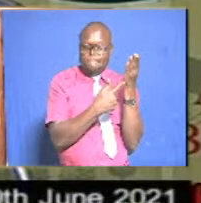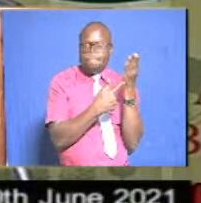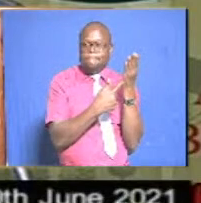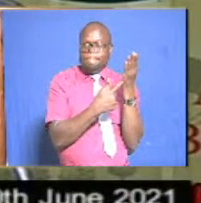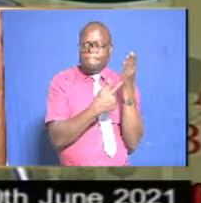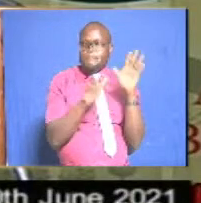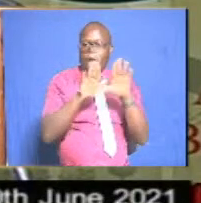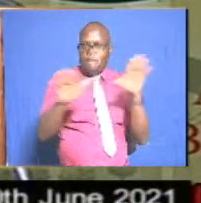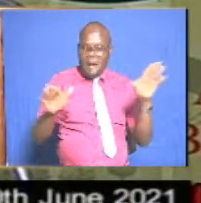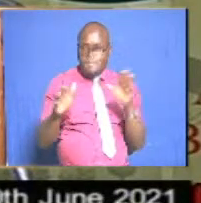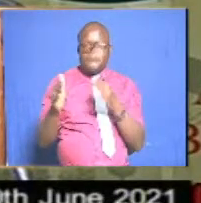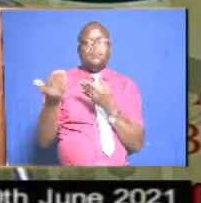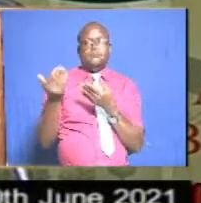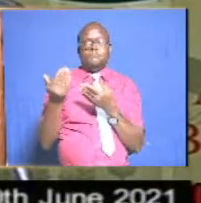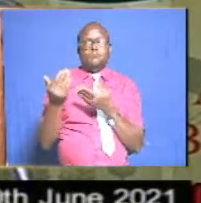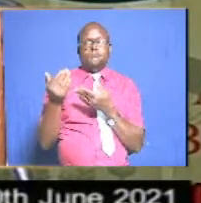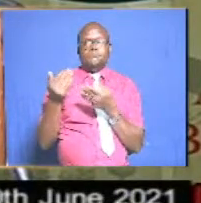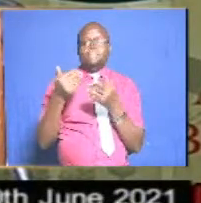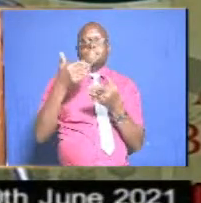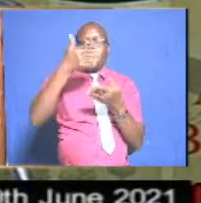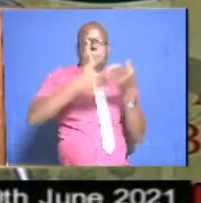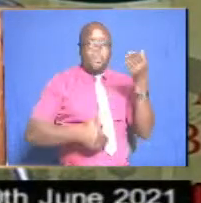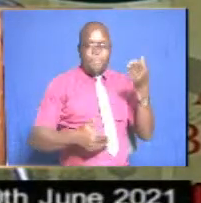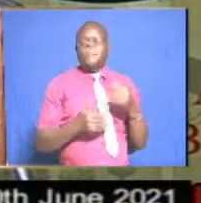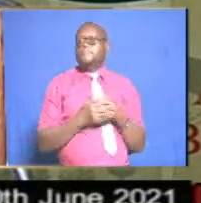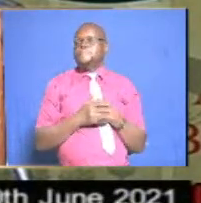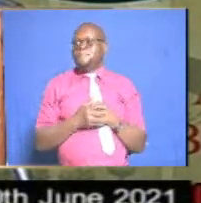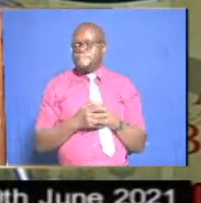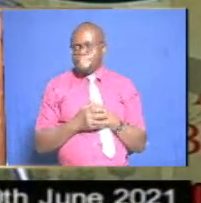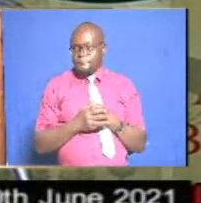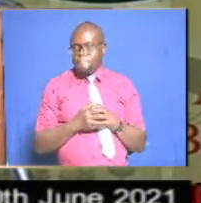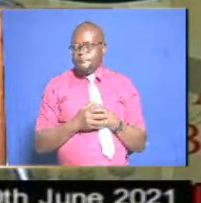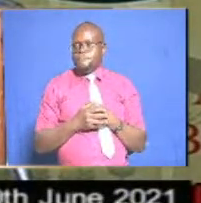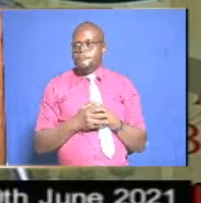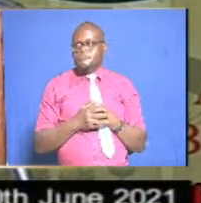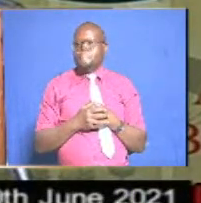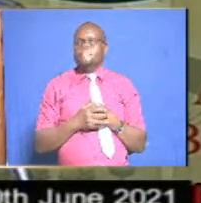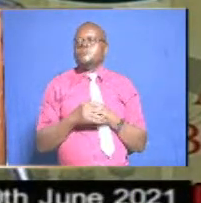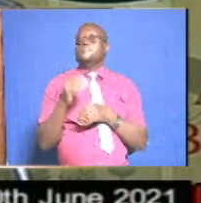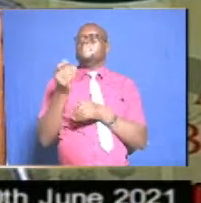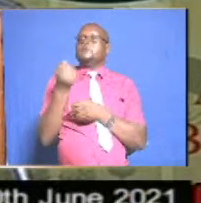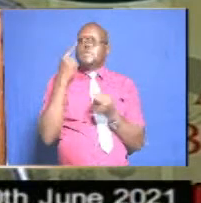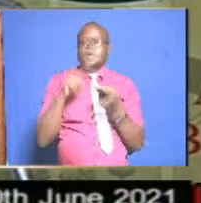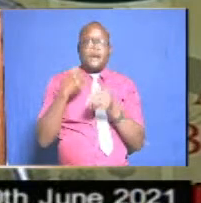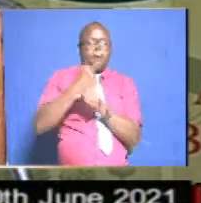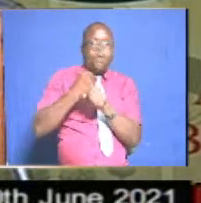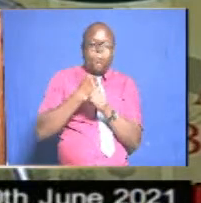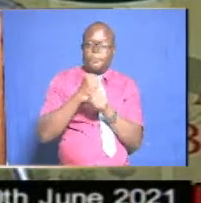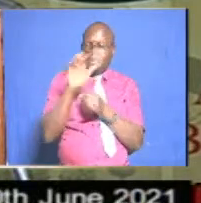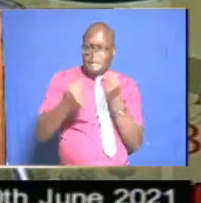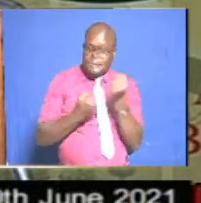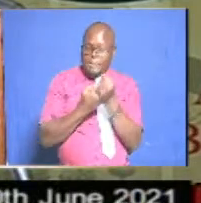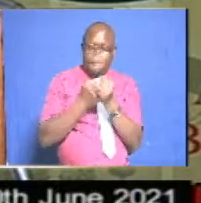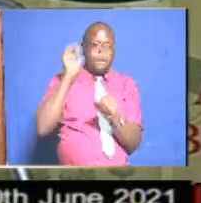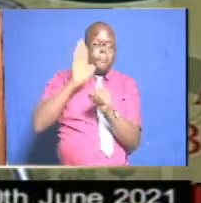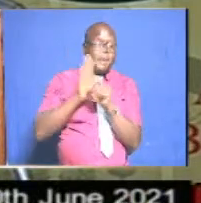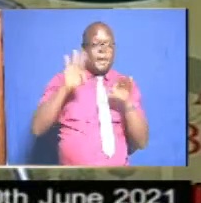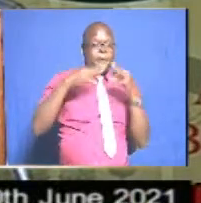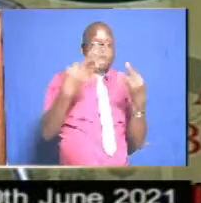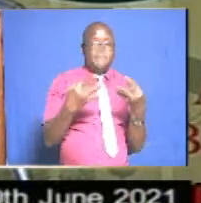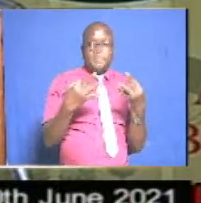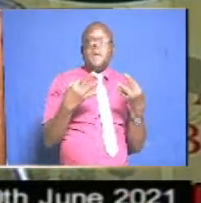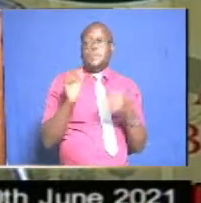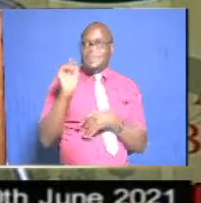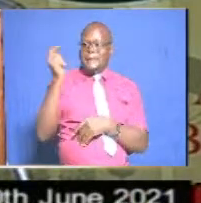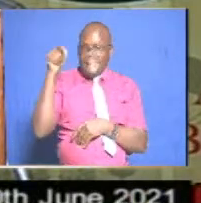digitization of land records. Mr. Speaker, tea and coffee subsectors provide livelihoods to millions of Kenyans.